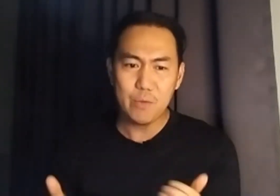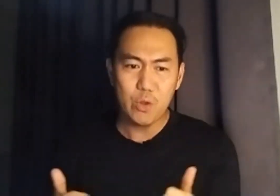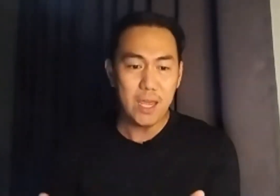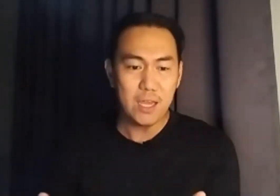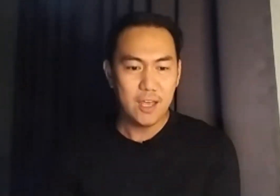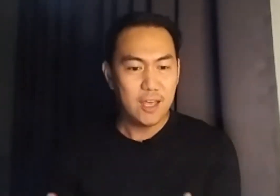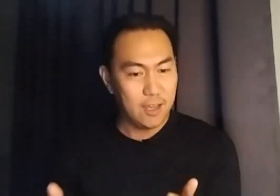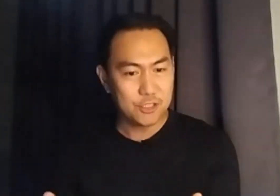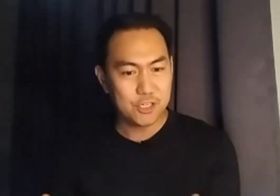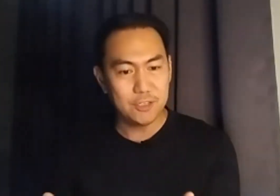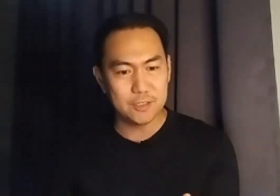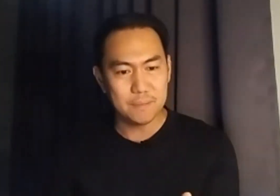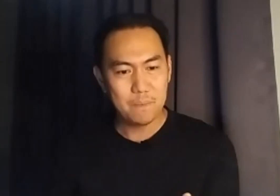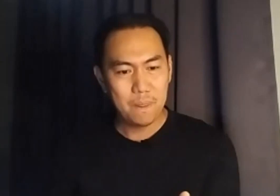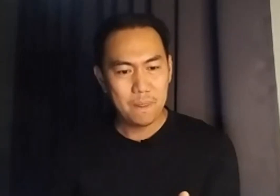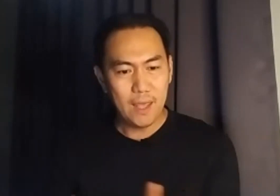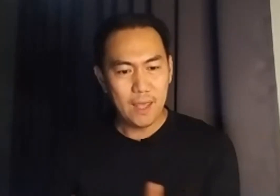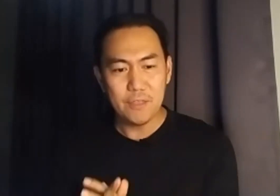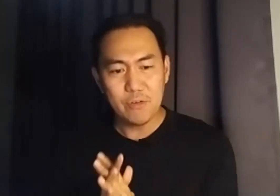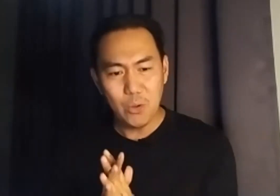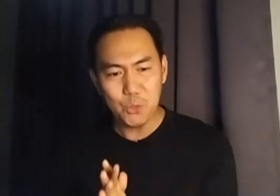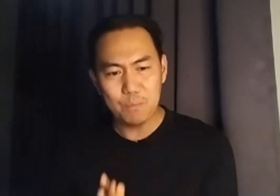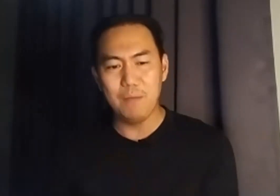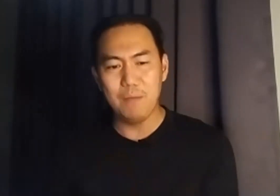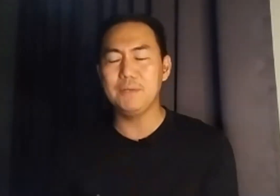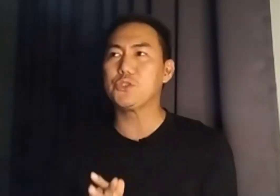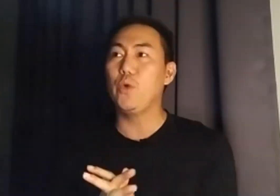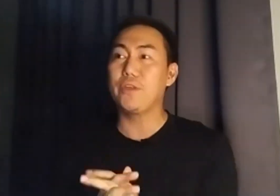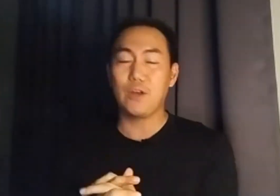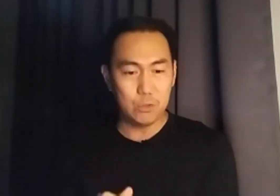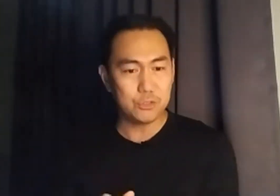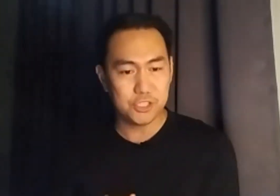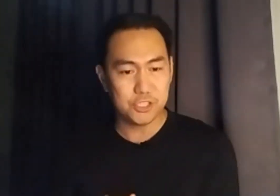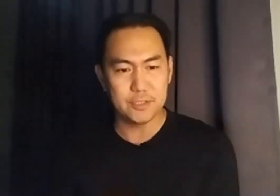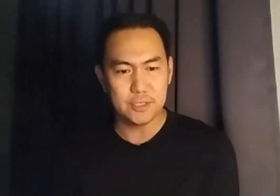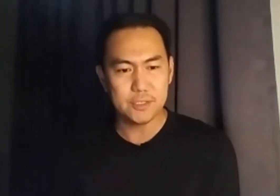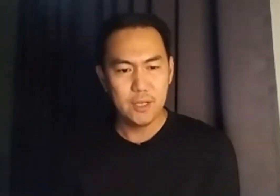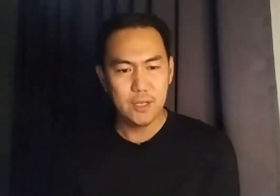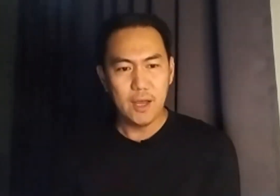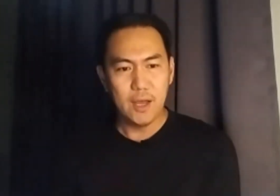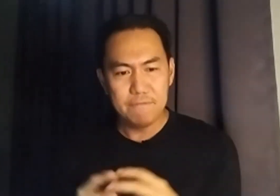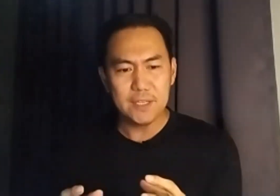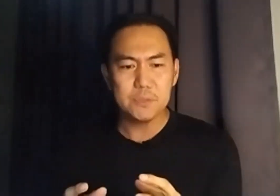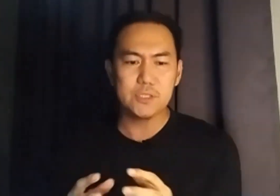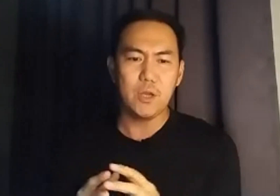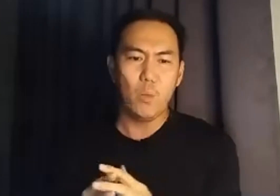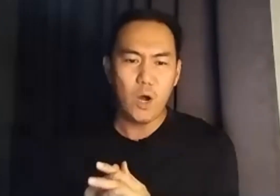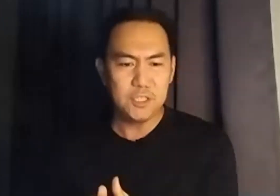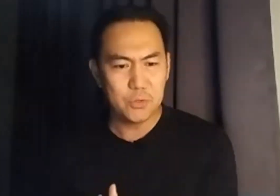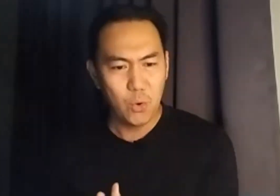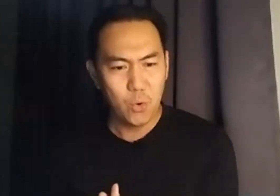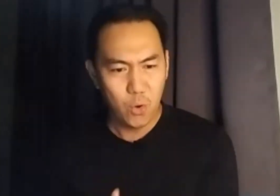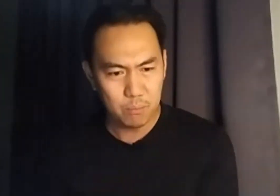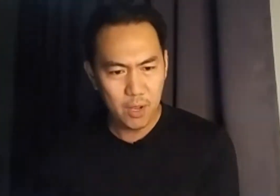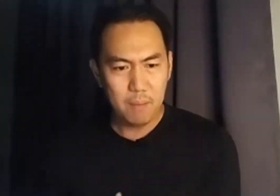rather than remain in the shelter. And there are also problems with closed shelters. Victims wanting